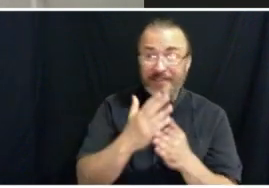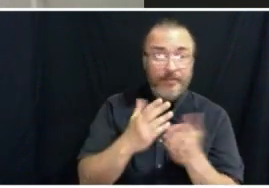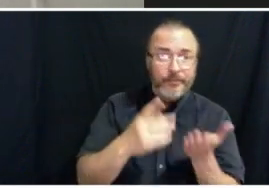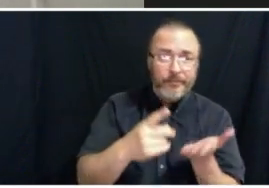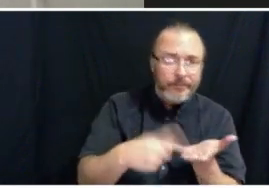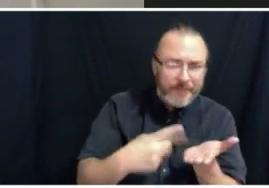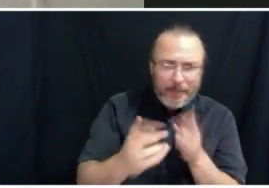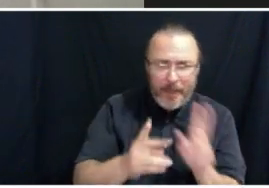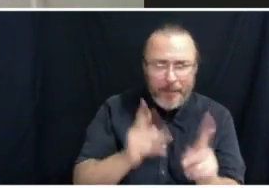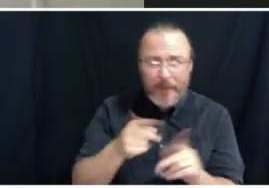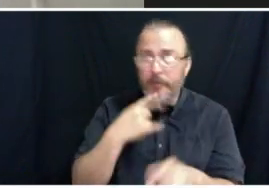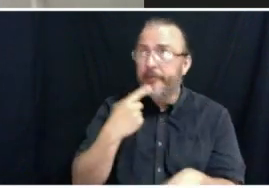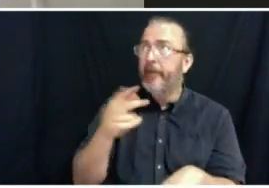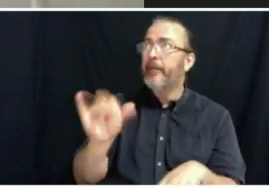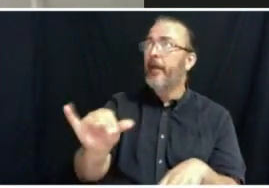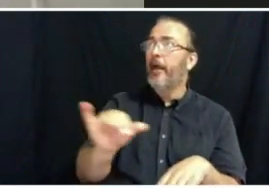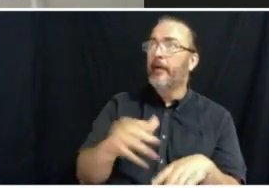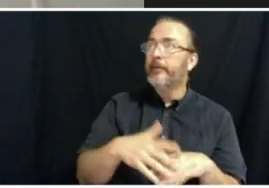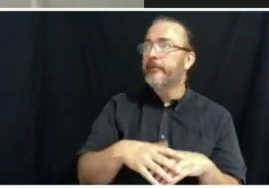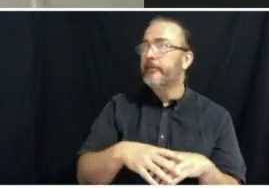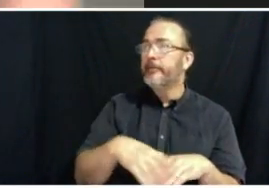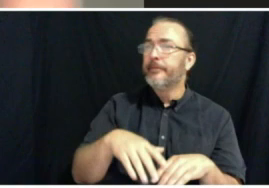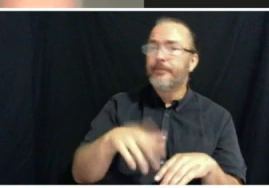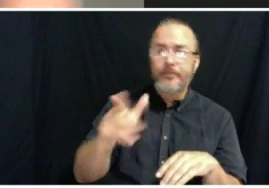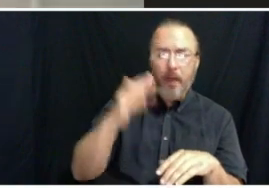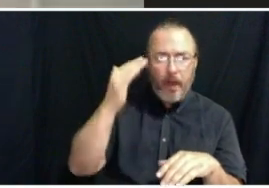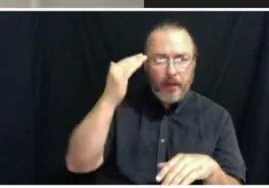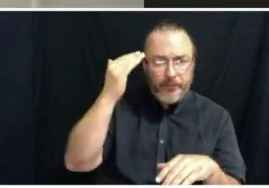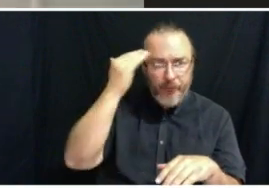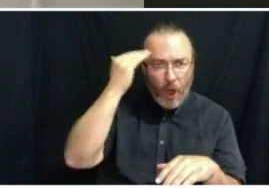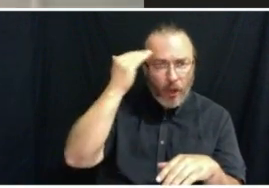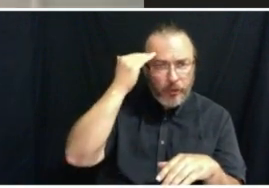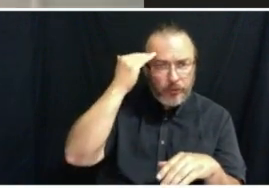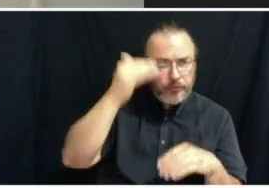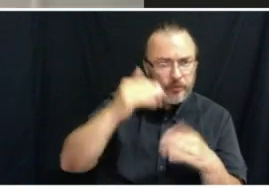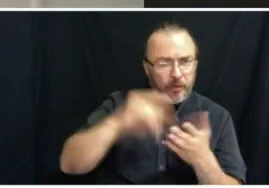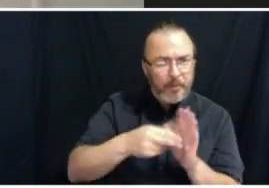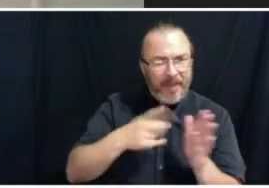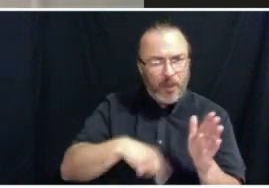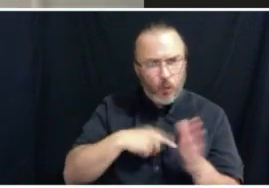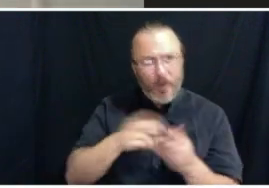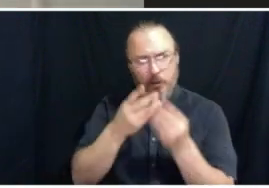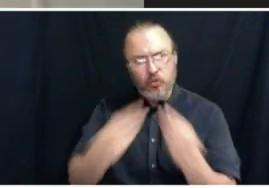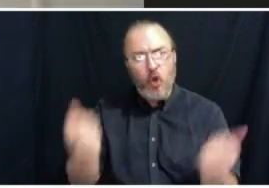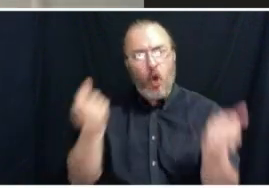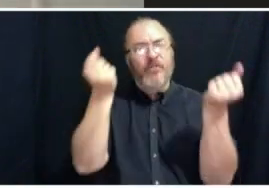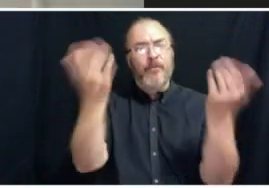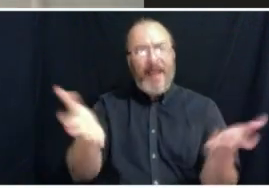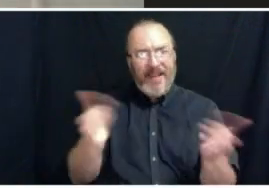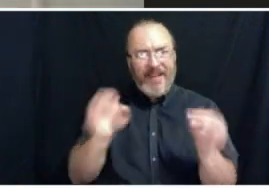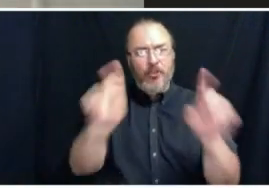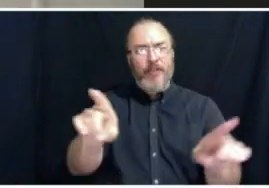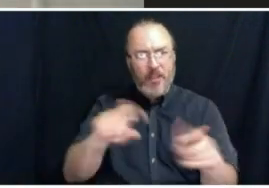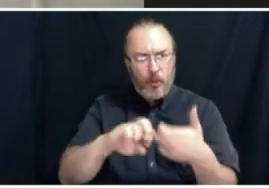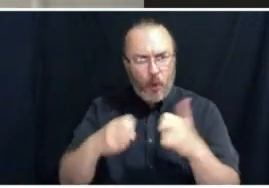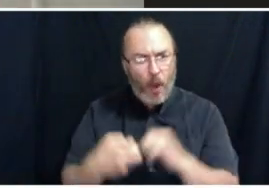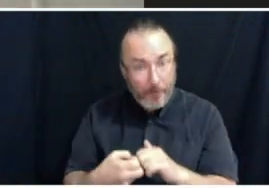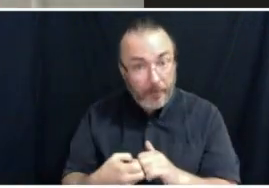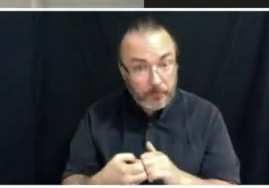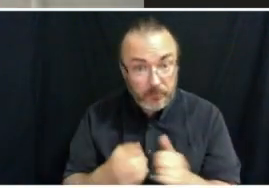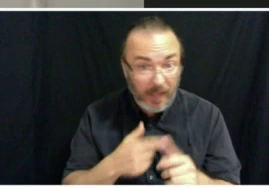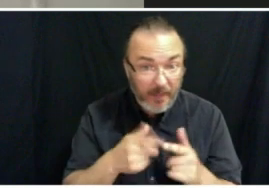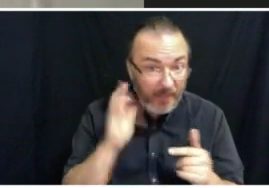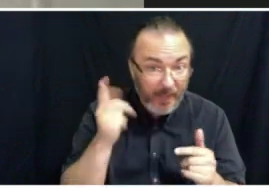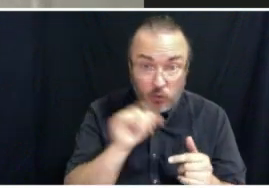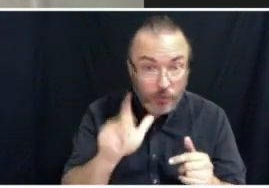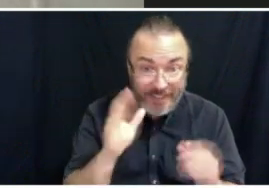saying, look, with technology, we can solve many of the education problems, and maybe we will not need teachers, right? Obviously, now it's